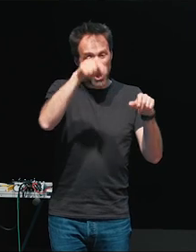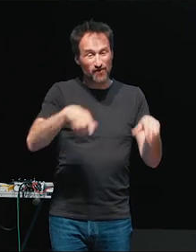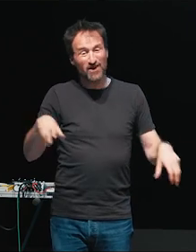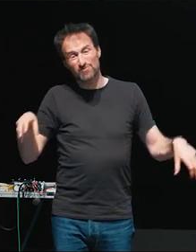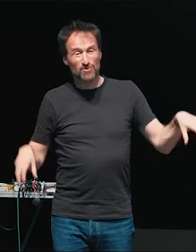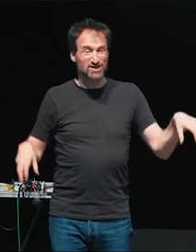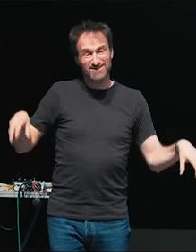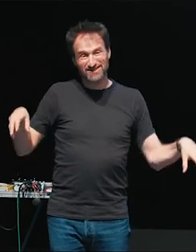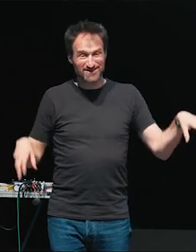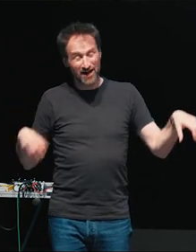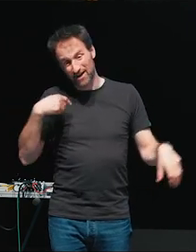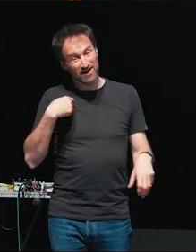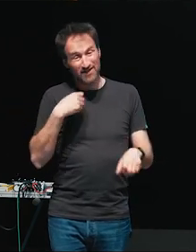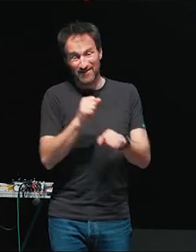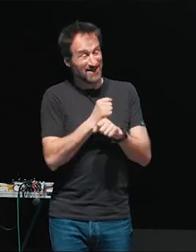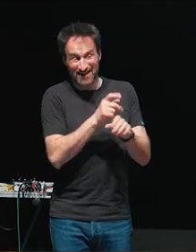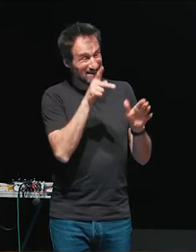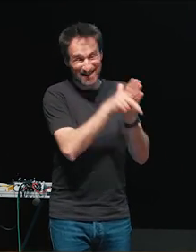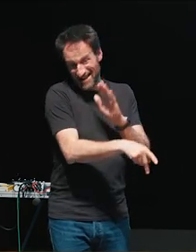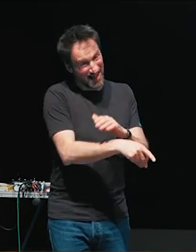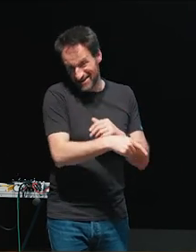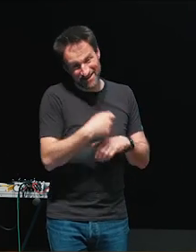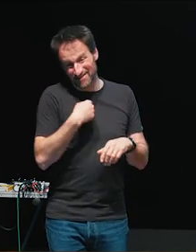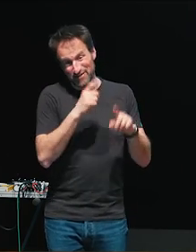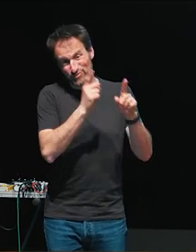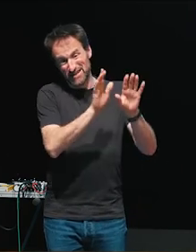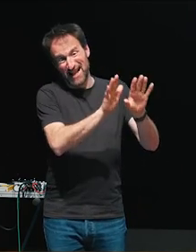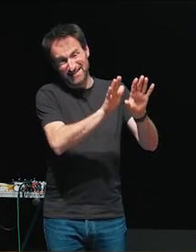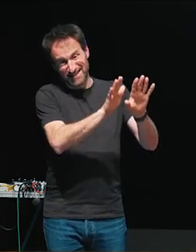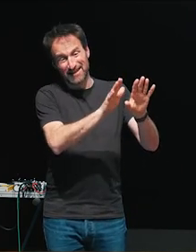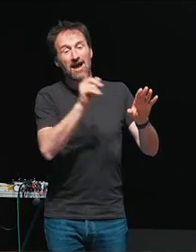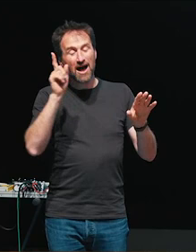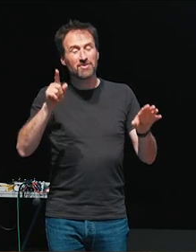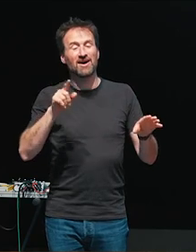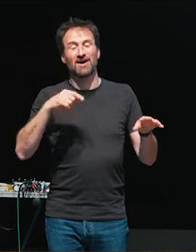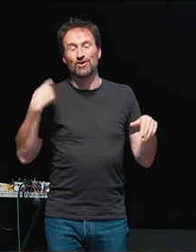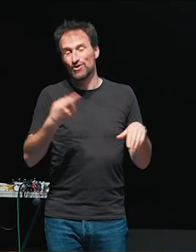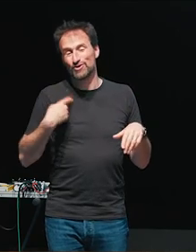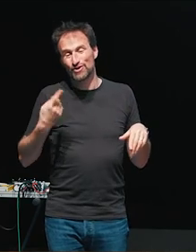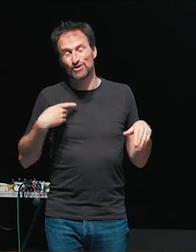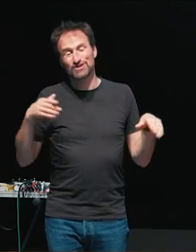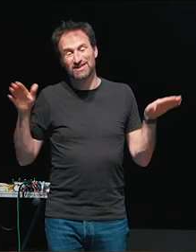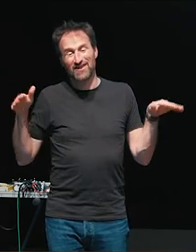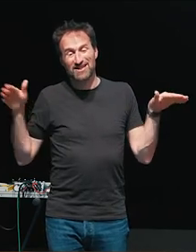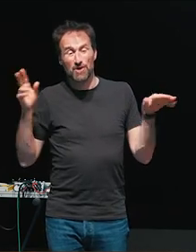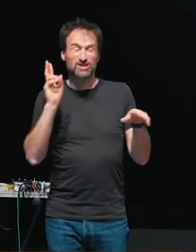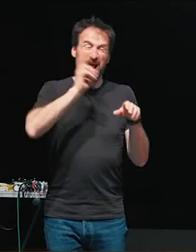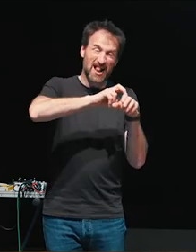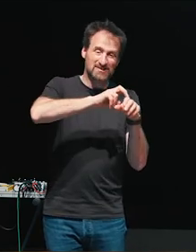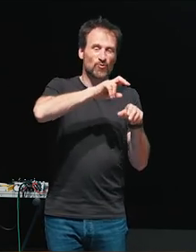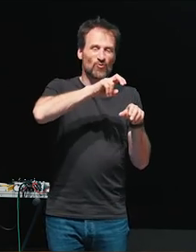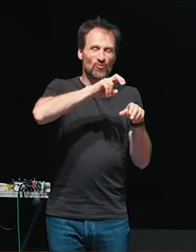lives. We cannot kill it. Steak does not kill it. Sun rays do not kill it. That Frankenstein does not die. That's our